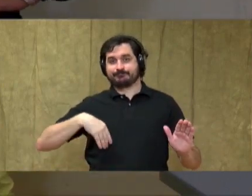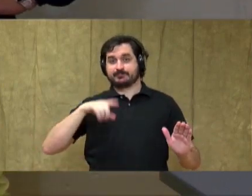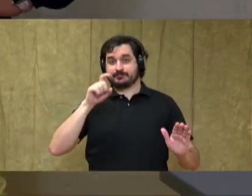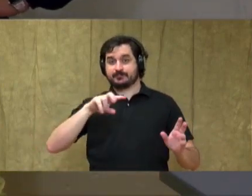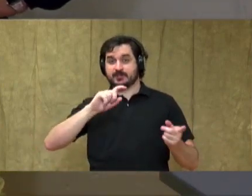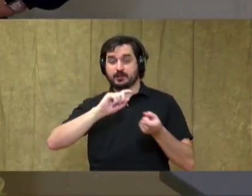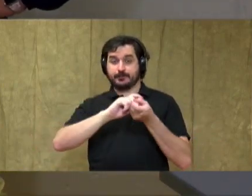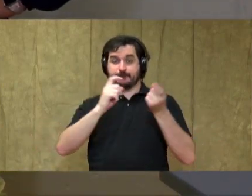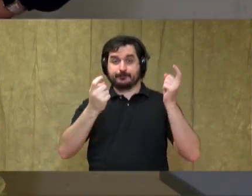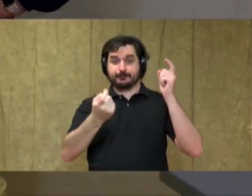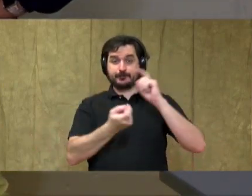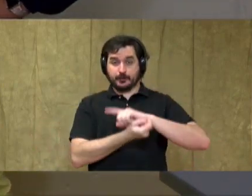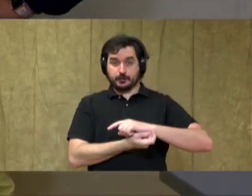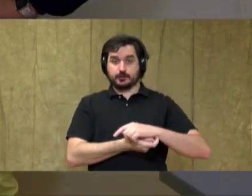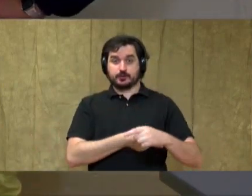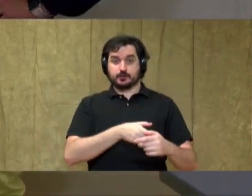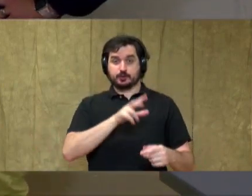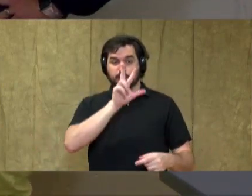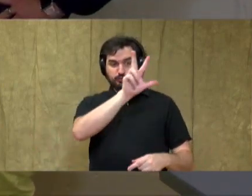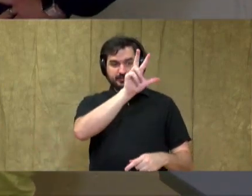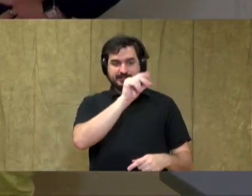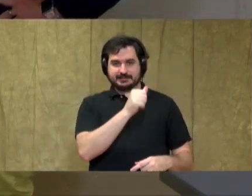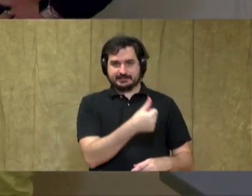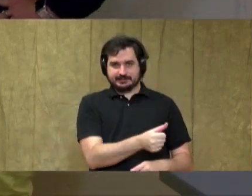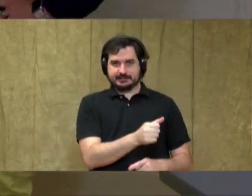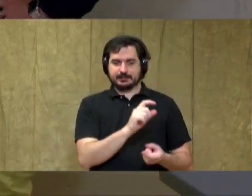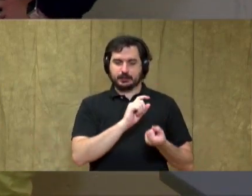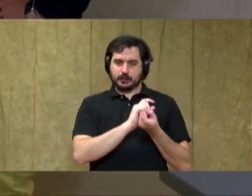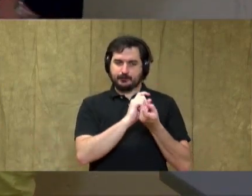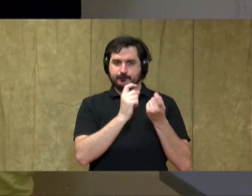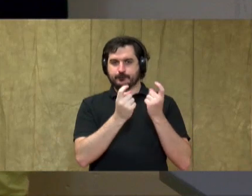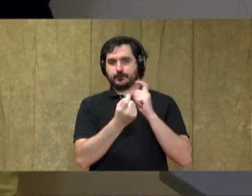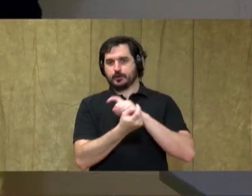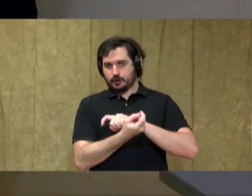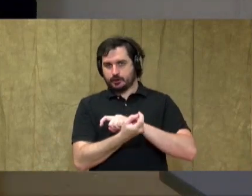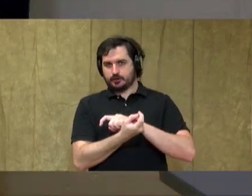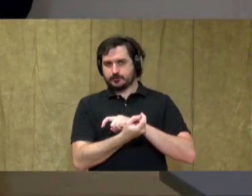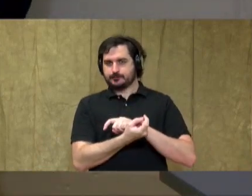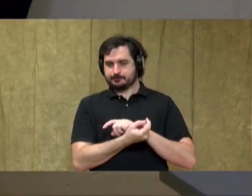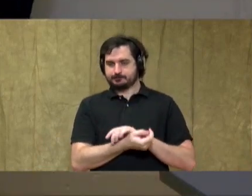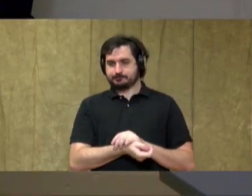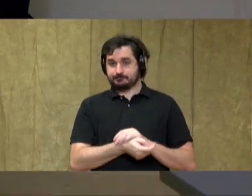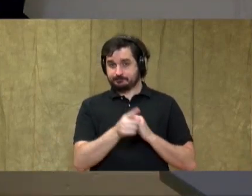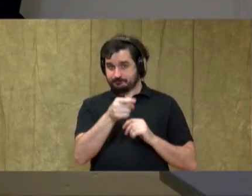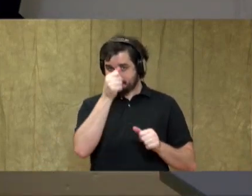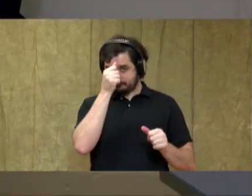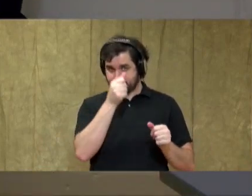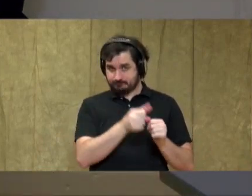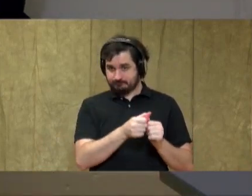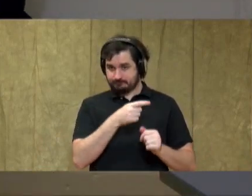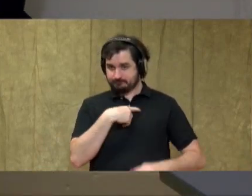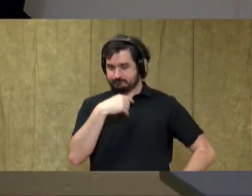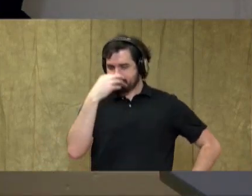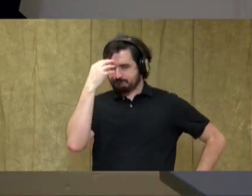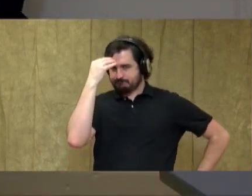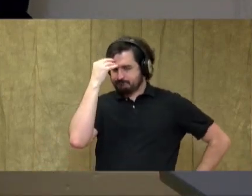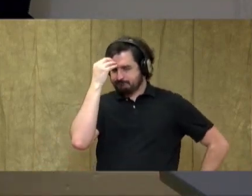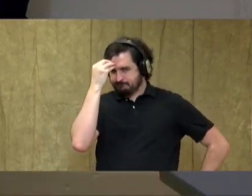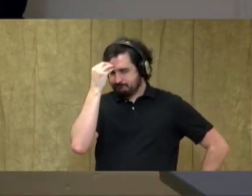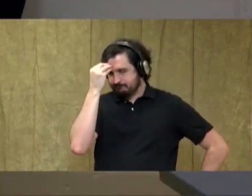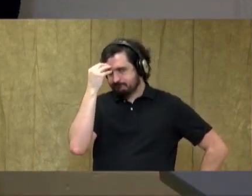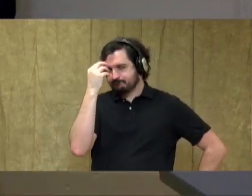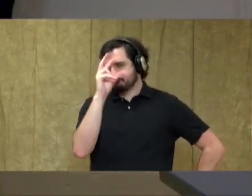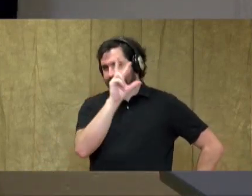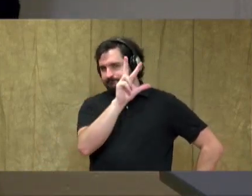to convert 3/10. Very good. And remember, I could come over here and I could think, I